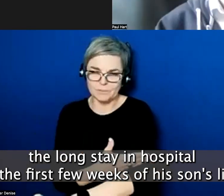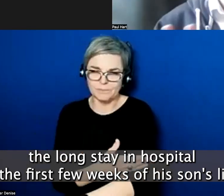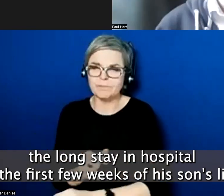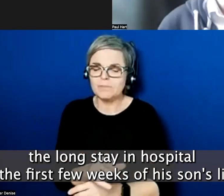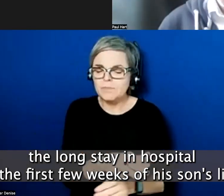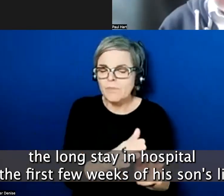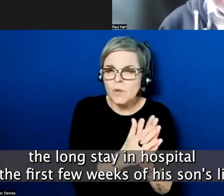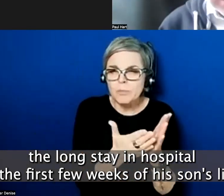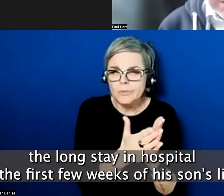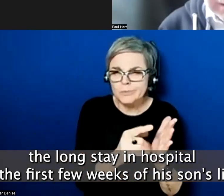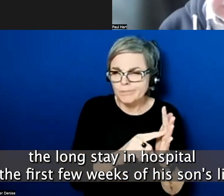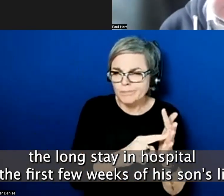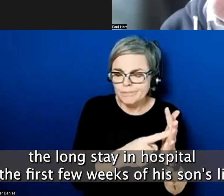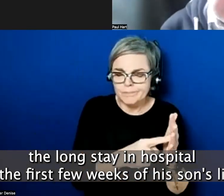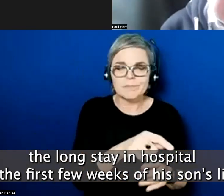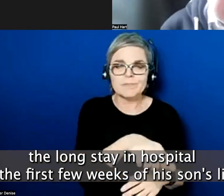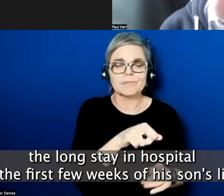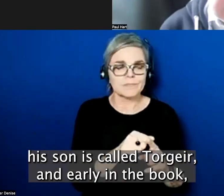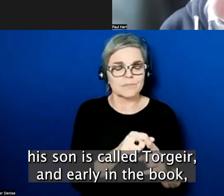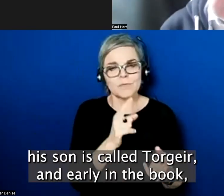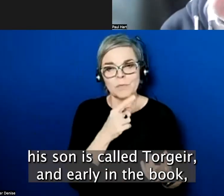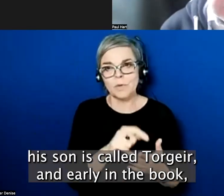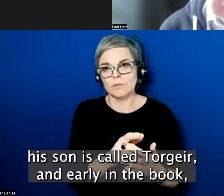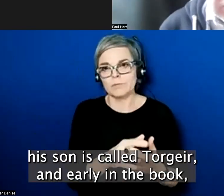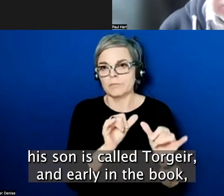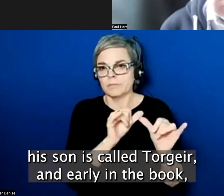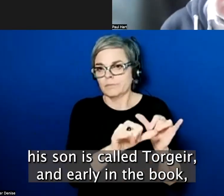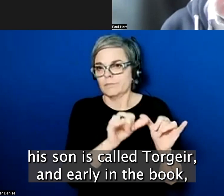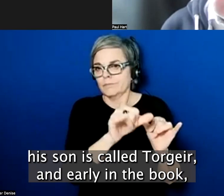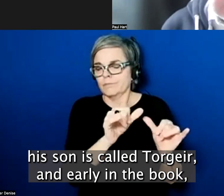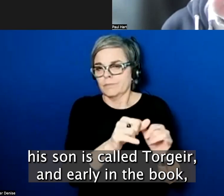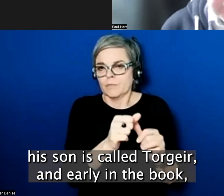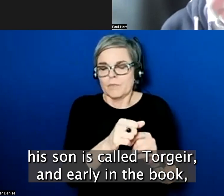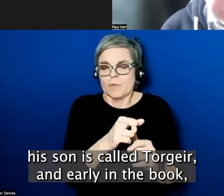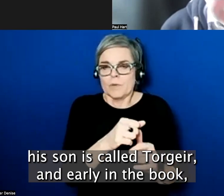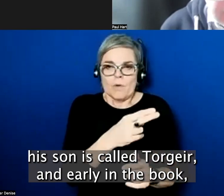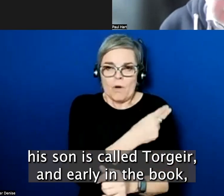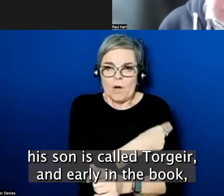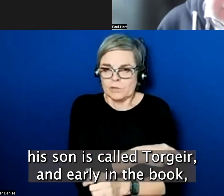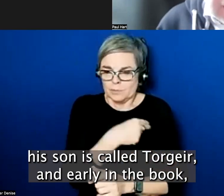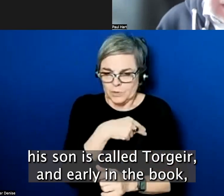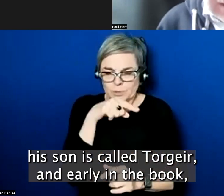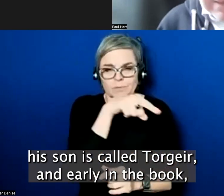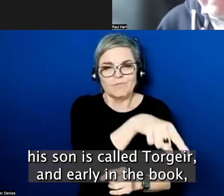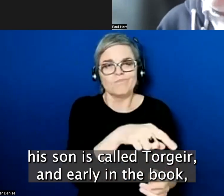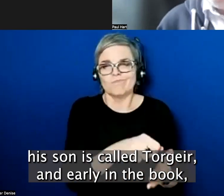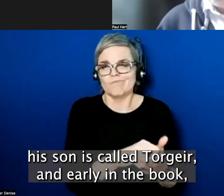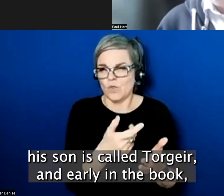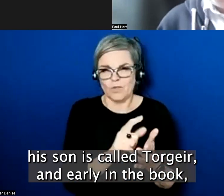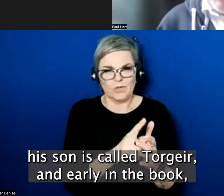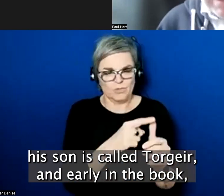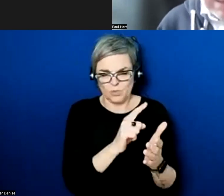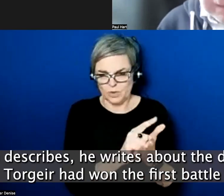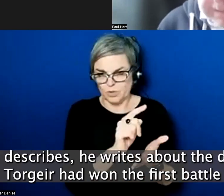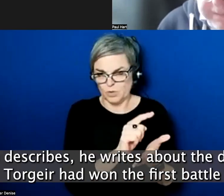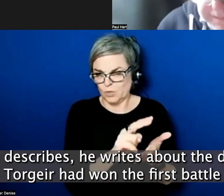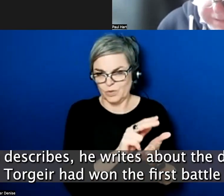few weeks of his son's life. And his son is called Torgeir. And early in the